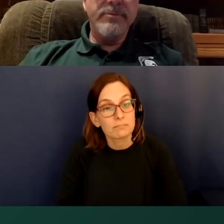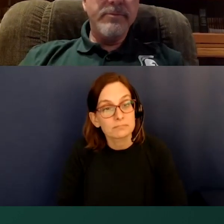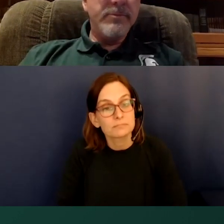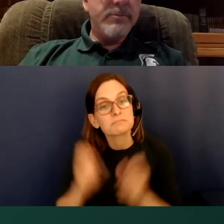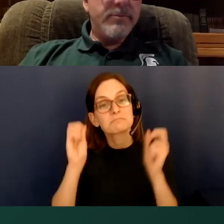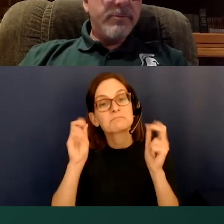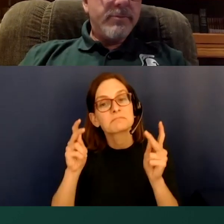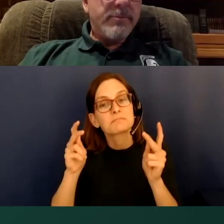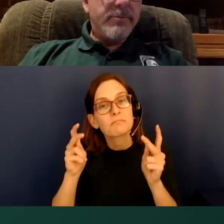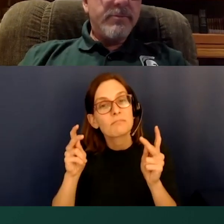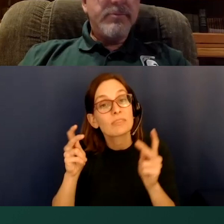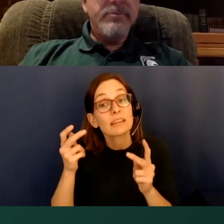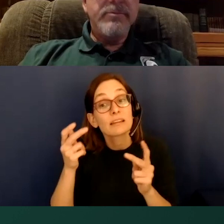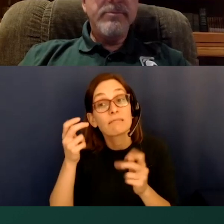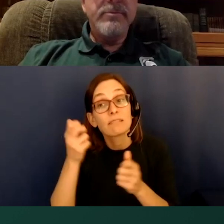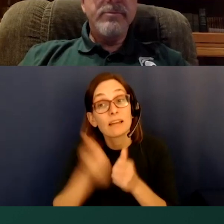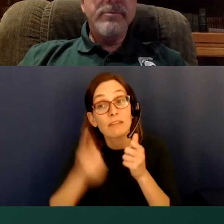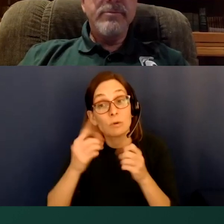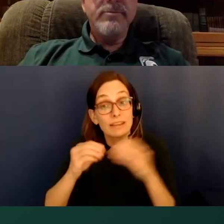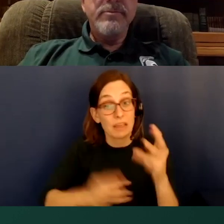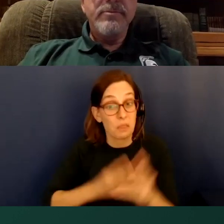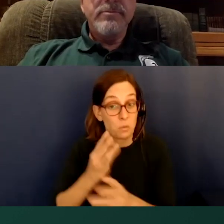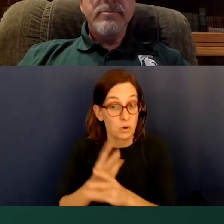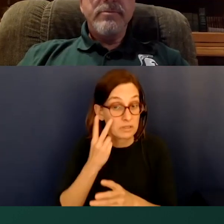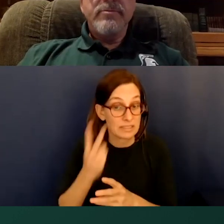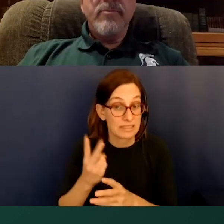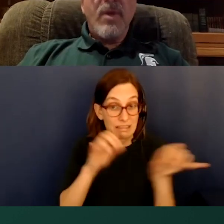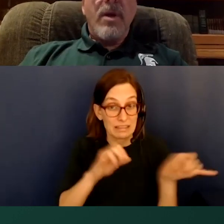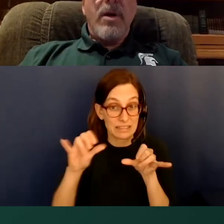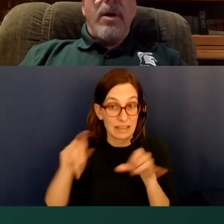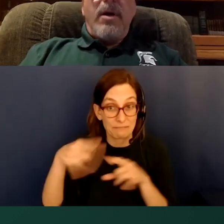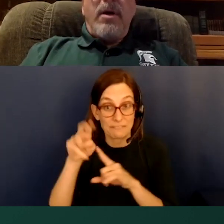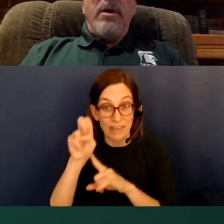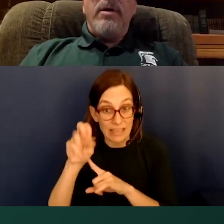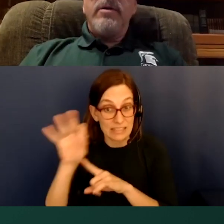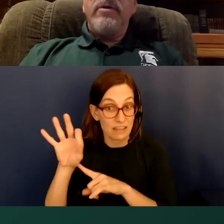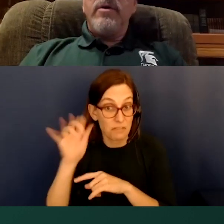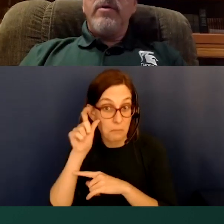Okay. And does everyone in the world see the same phase of moon?